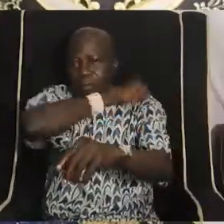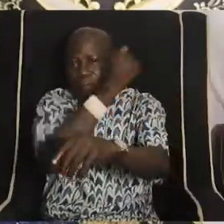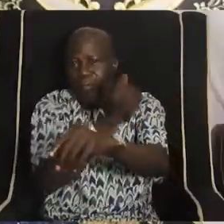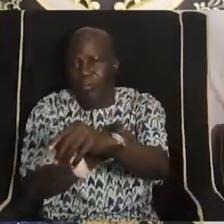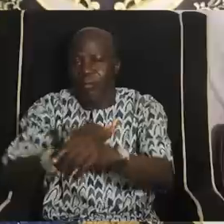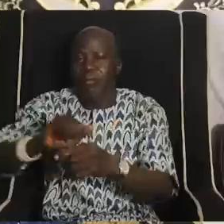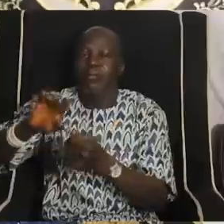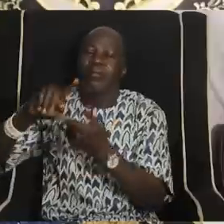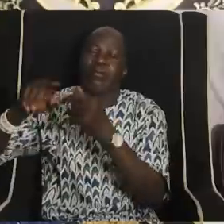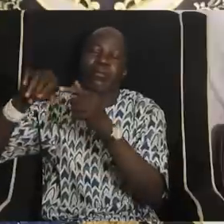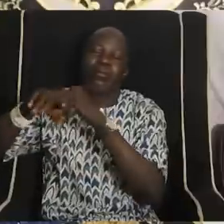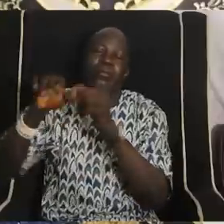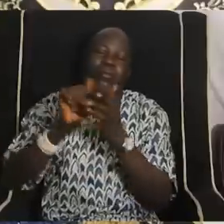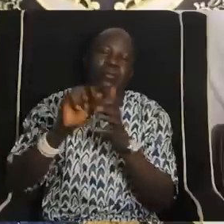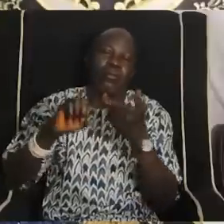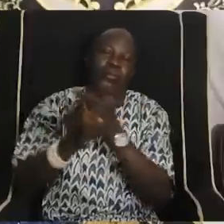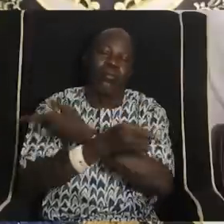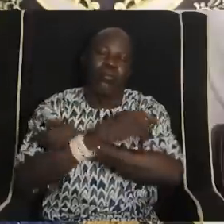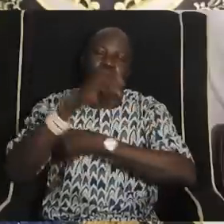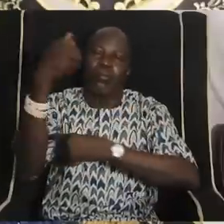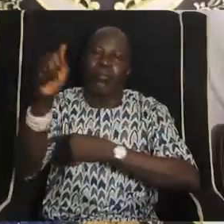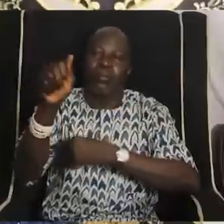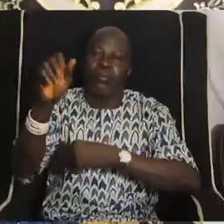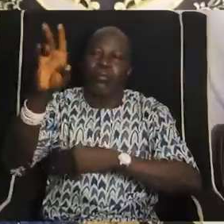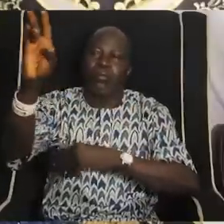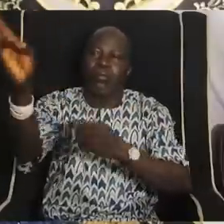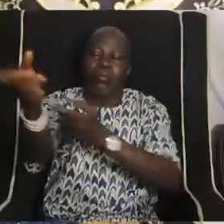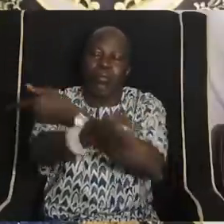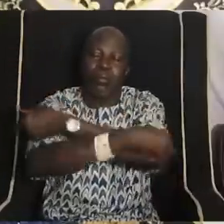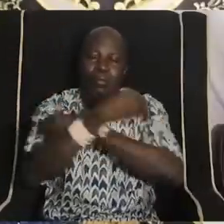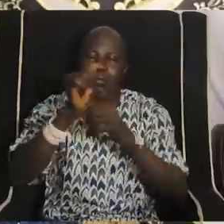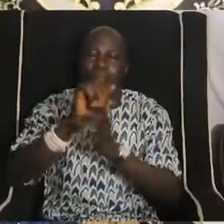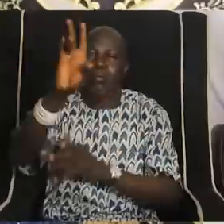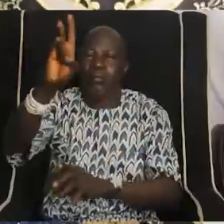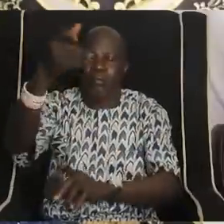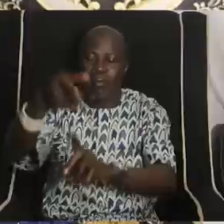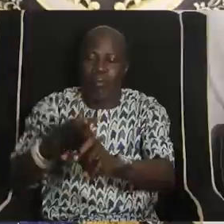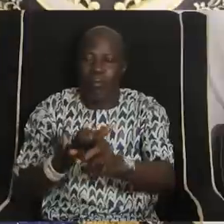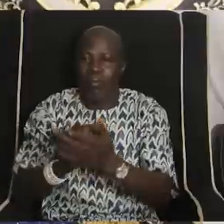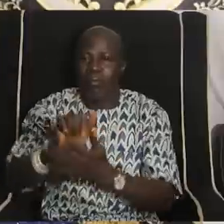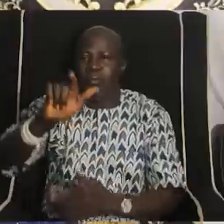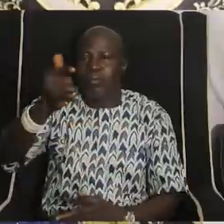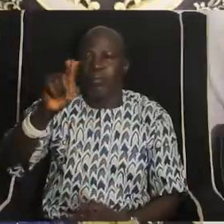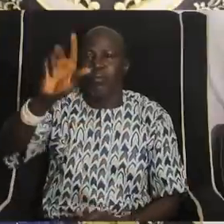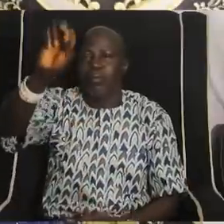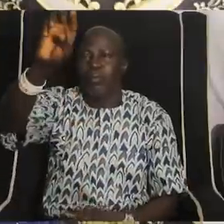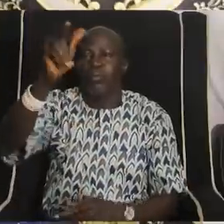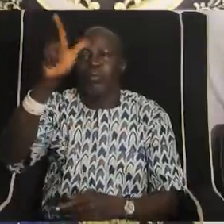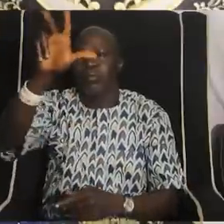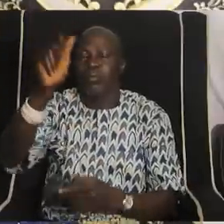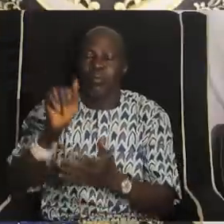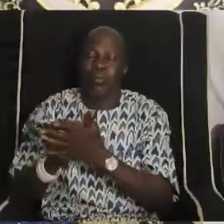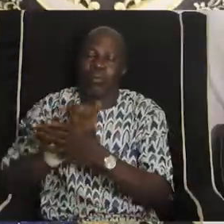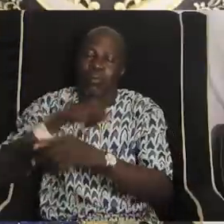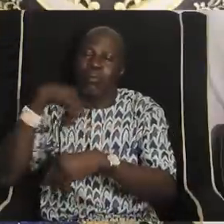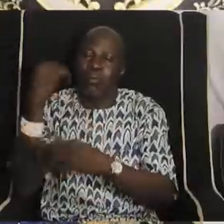lo n bode lo ra eja yin eja ro oni bo hun se n bo ni awon boys awon gang gan da hun duro lo n wa pe president lati le wi pe